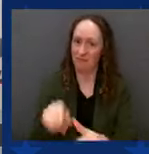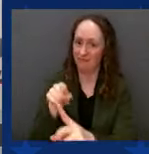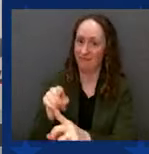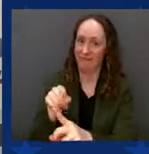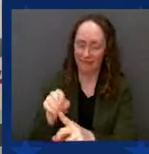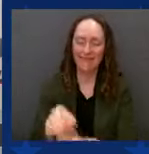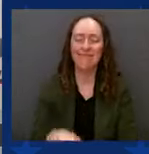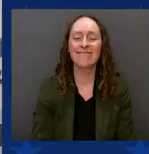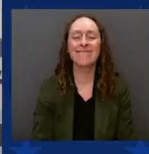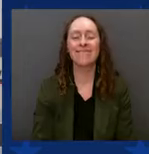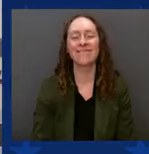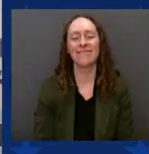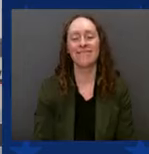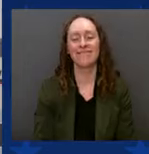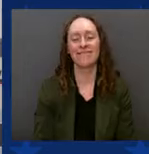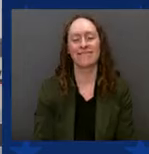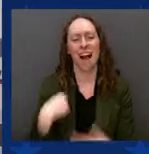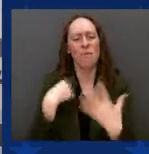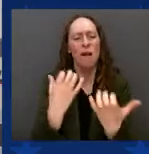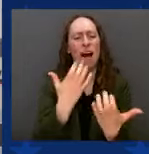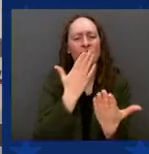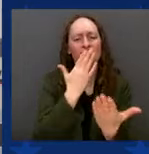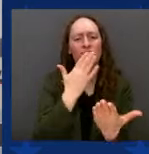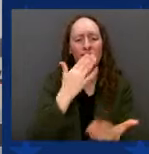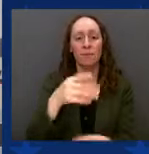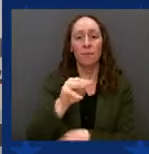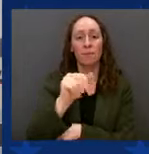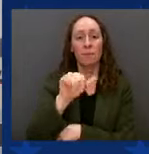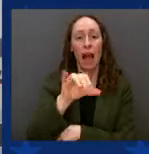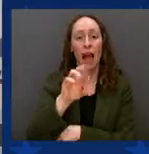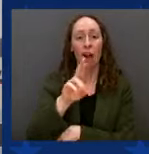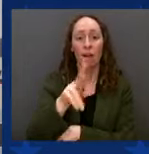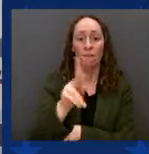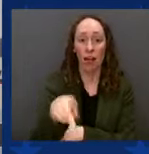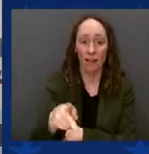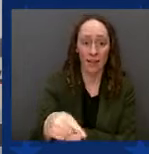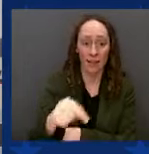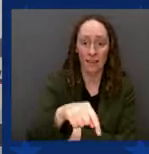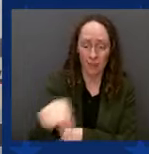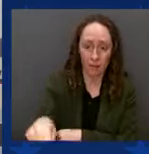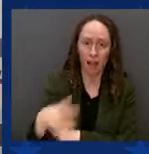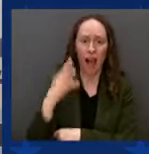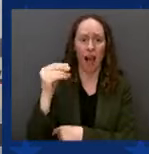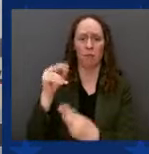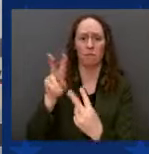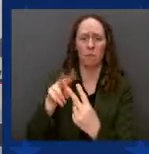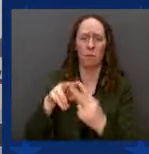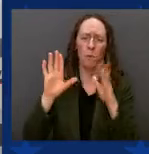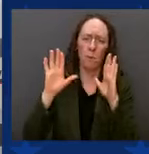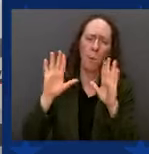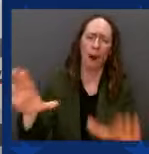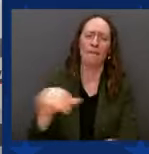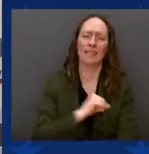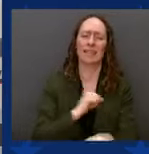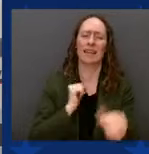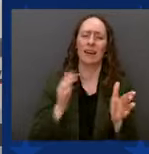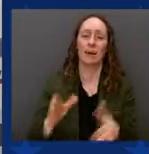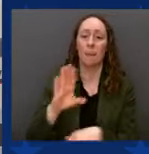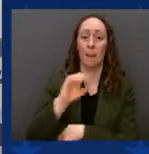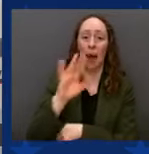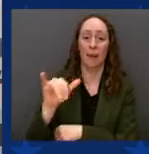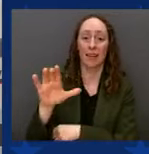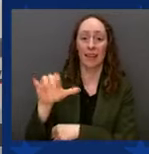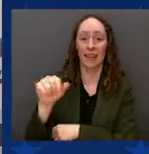great senators, great close friend, Bobby Casey and John Fetterman, who will continue to deliver for the people of Pennsylvania, I